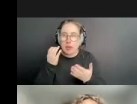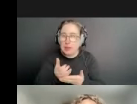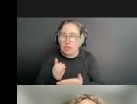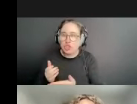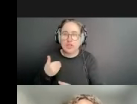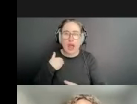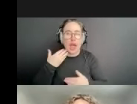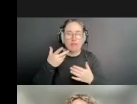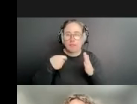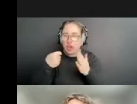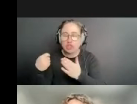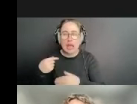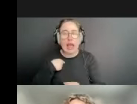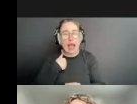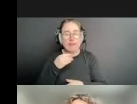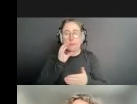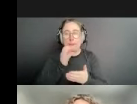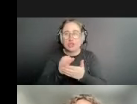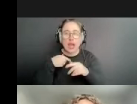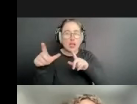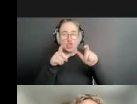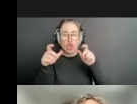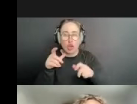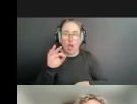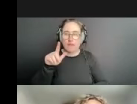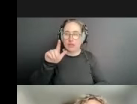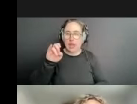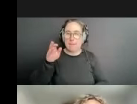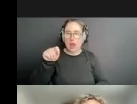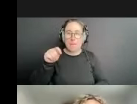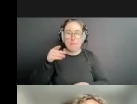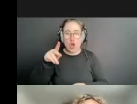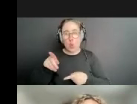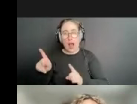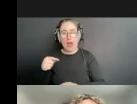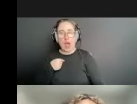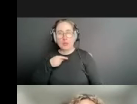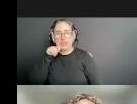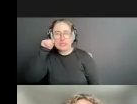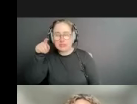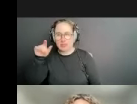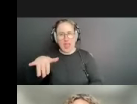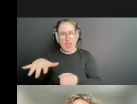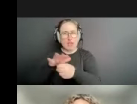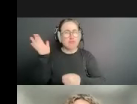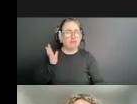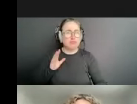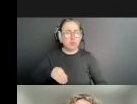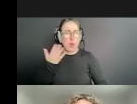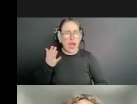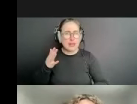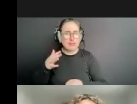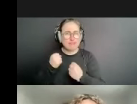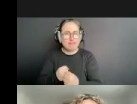a teenager that I took of Leimert Park when Leimert Park was mostly a white neighborhood. And now, you know,